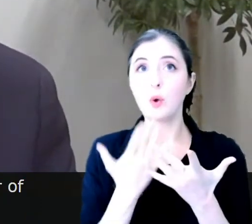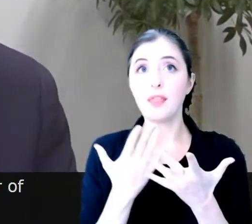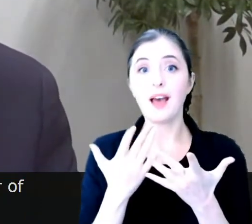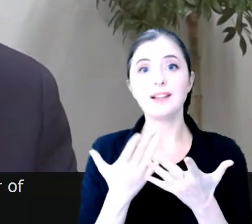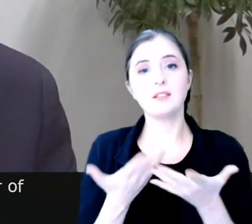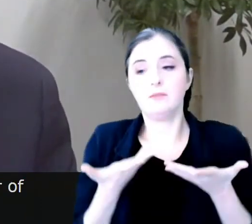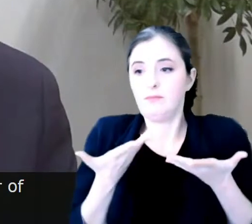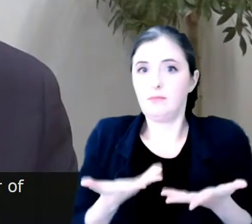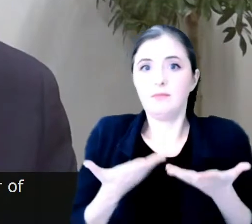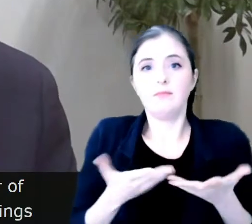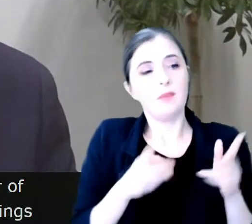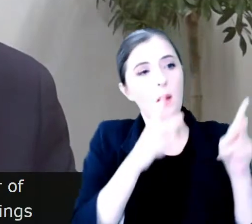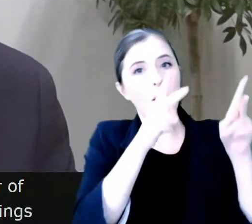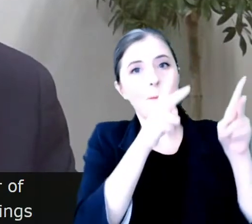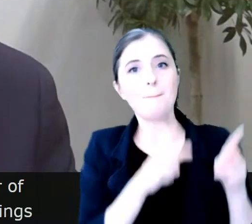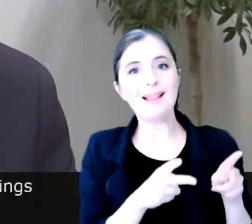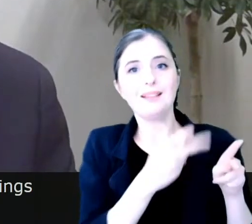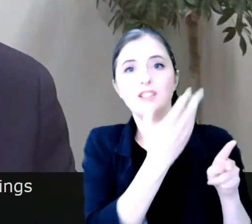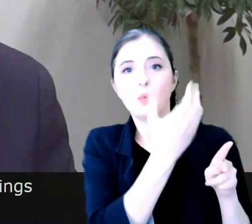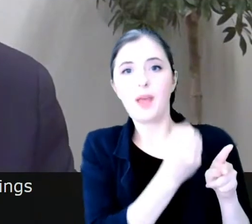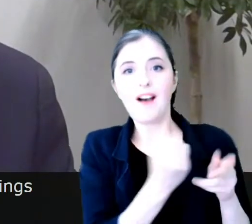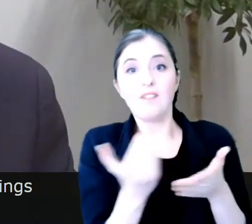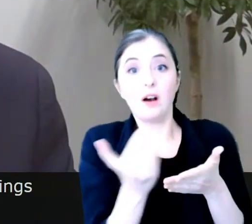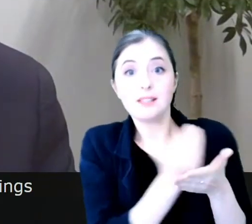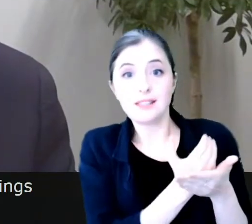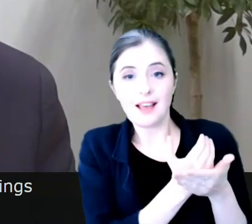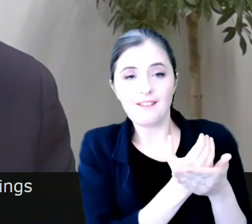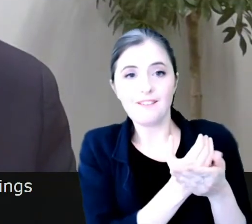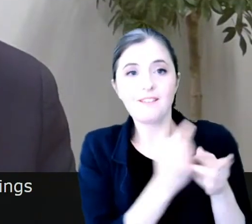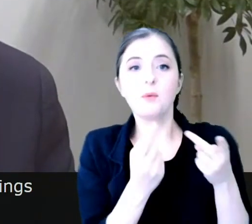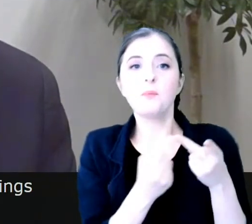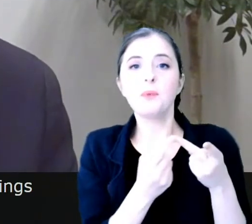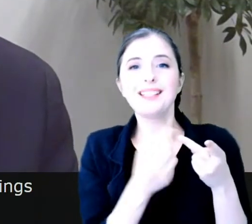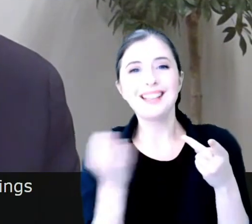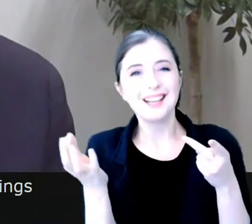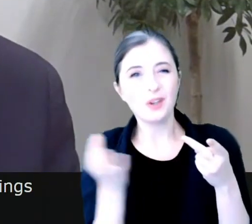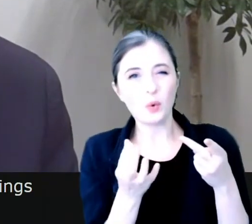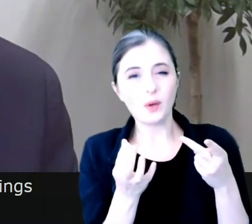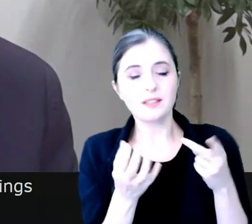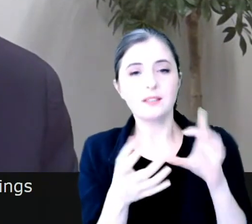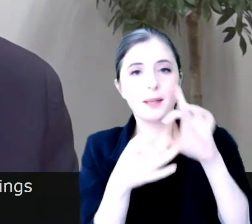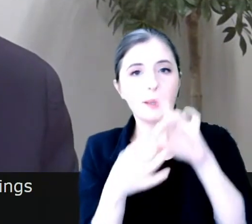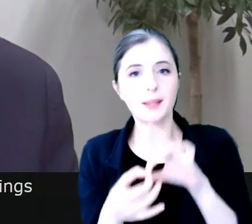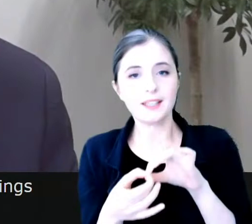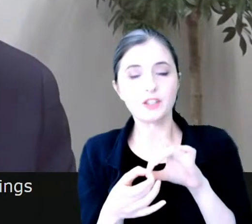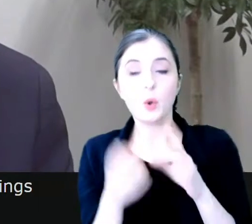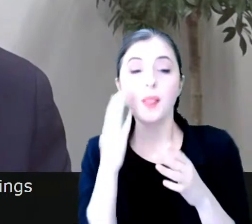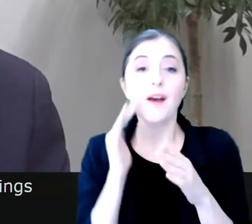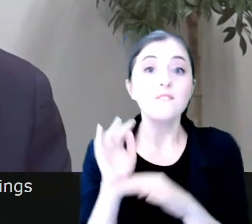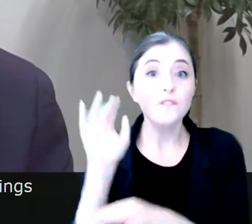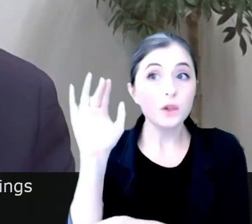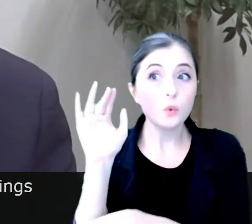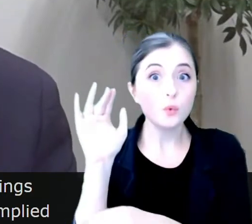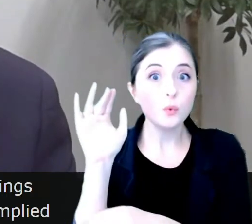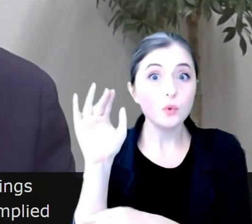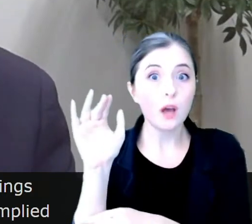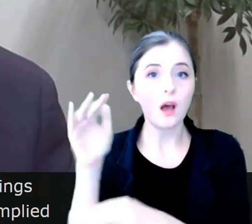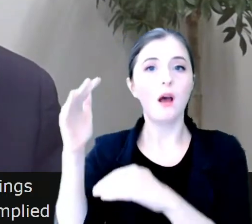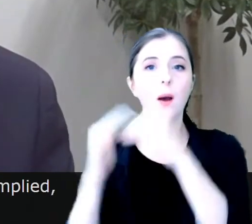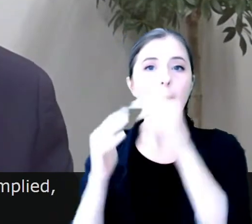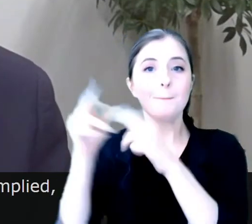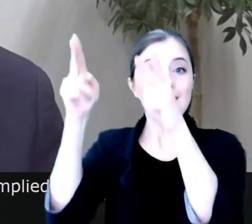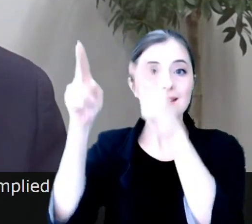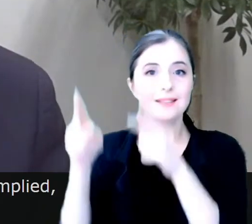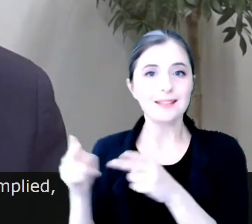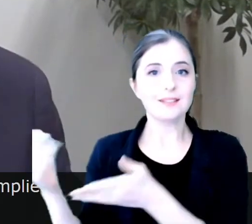safe. And two is, as you imply, and the second question implied, making sure future buildings are safe as well. In relation to